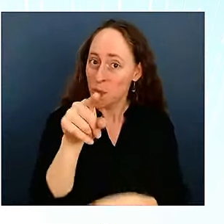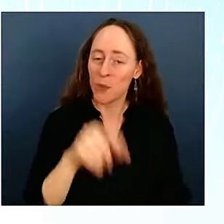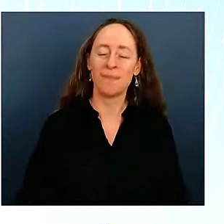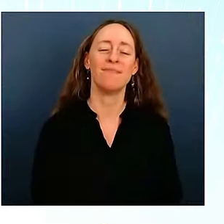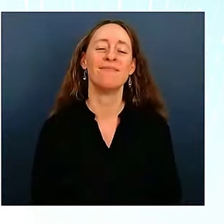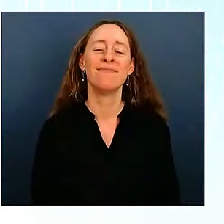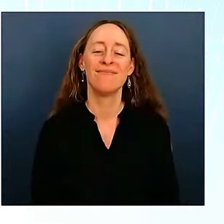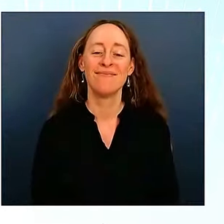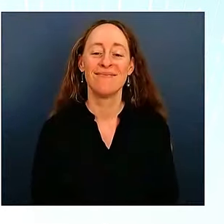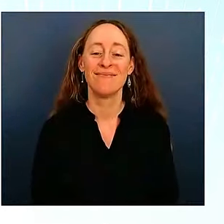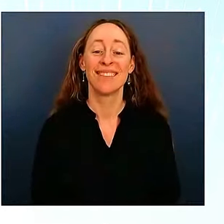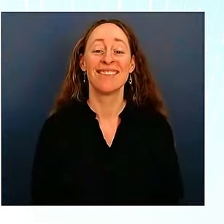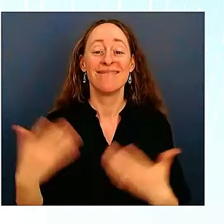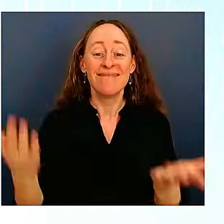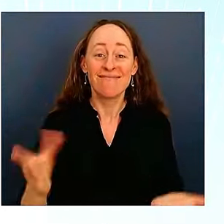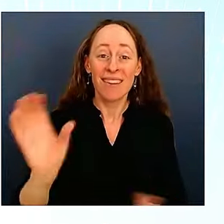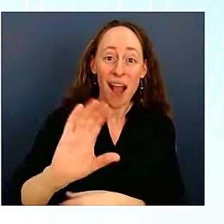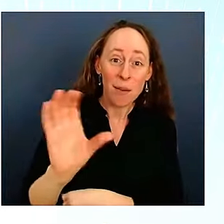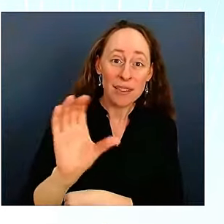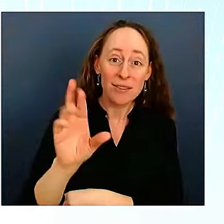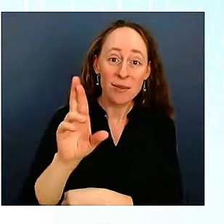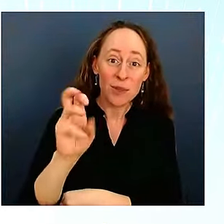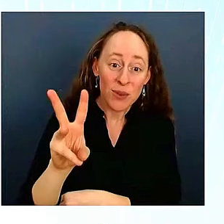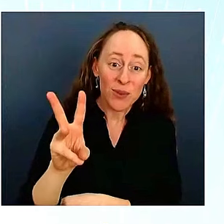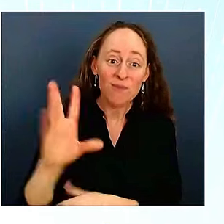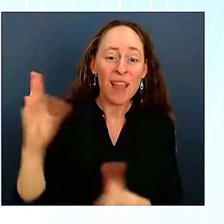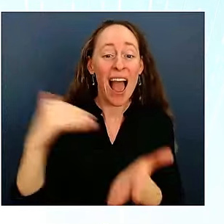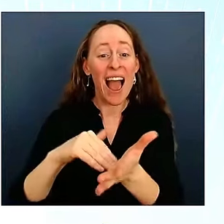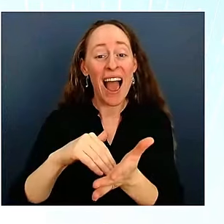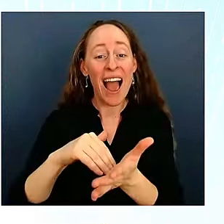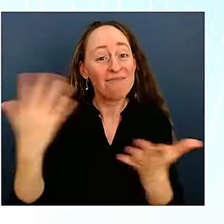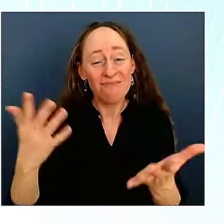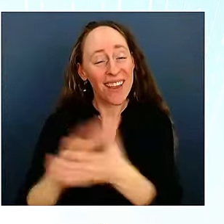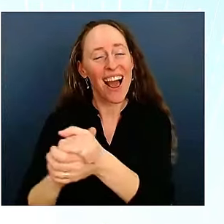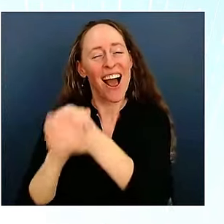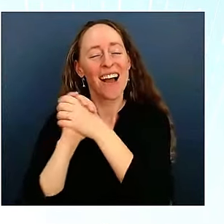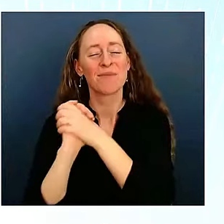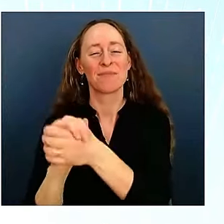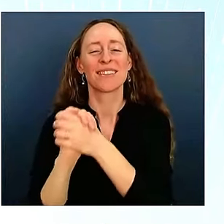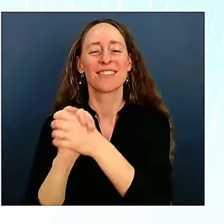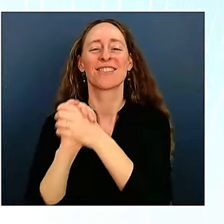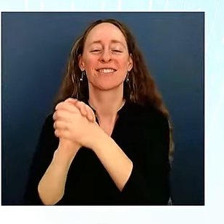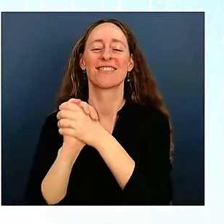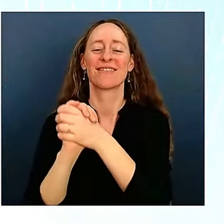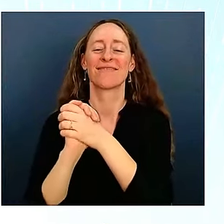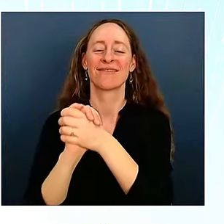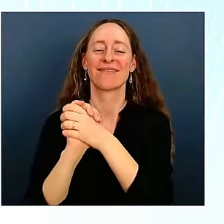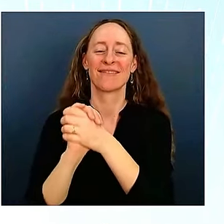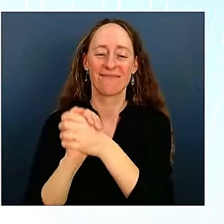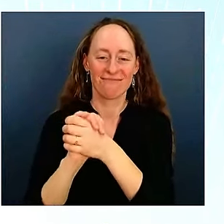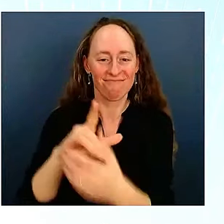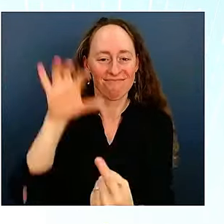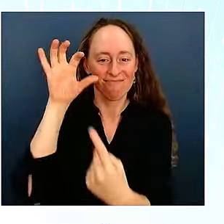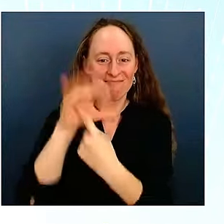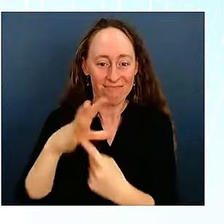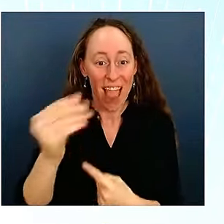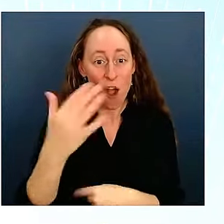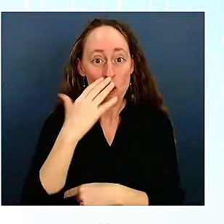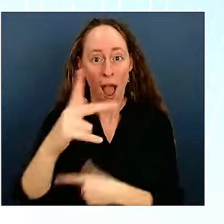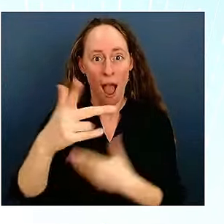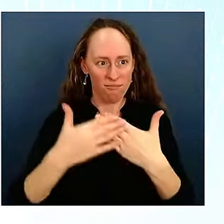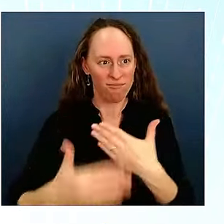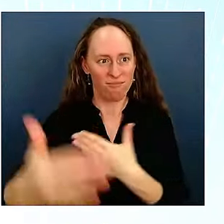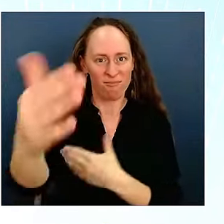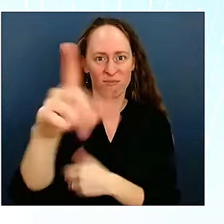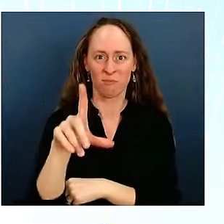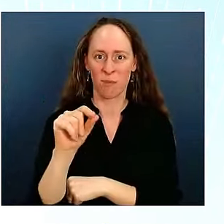once again on your championship and good luck on the rest of the 2024 season. Now, please join me in welcoming the